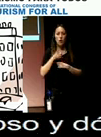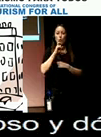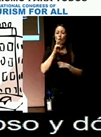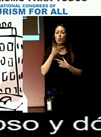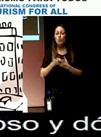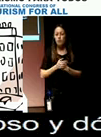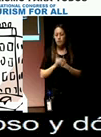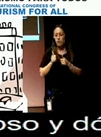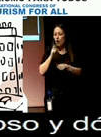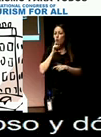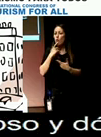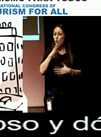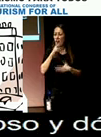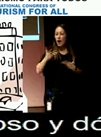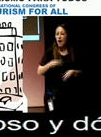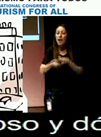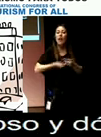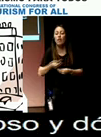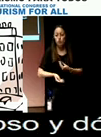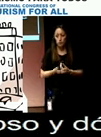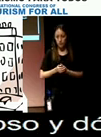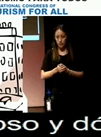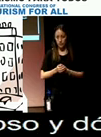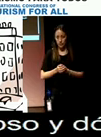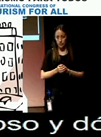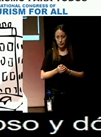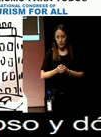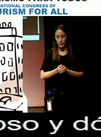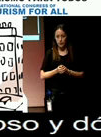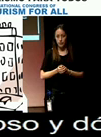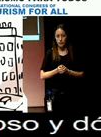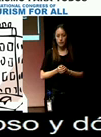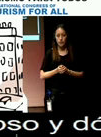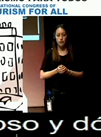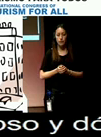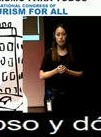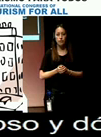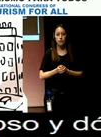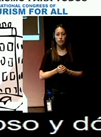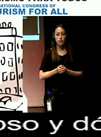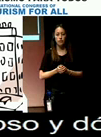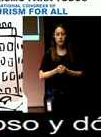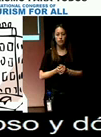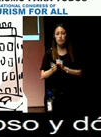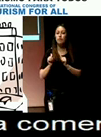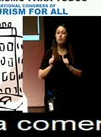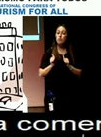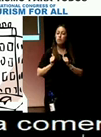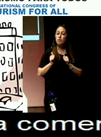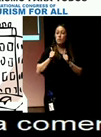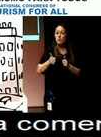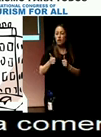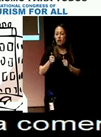So I start with the Calypso initiative, which actually started in about 2007, to which the